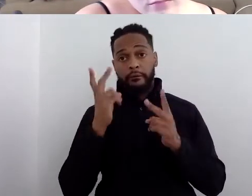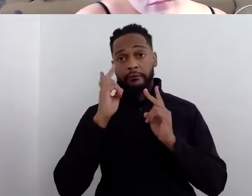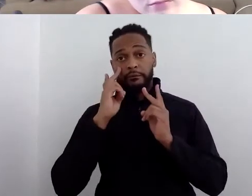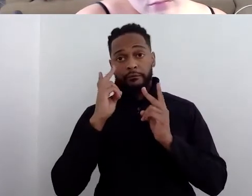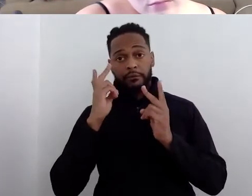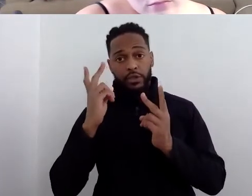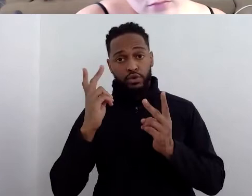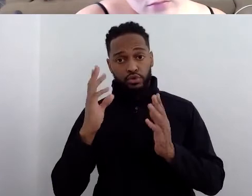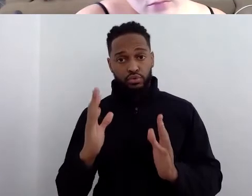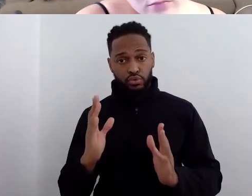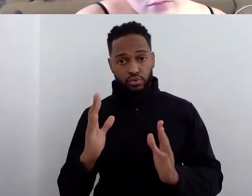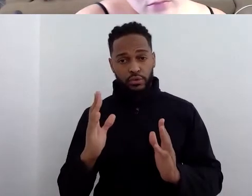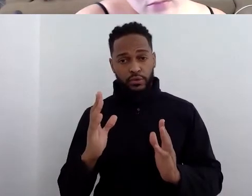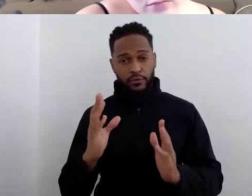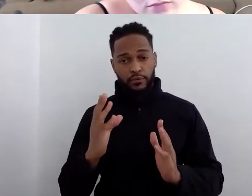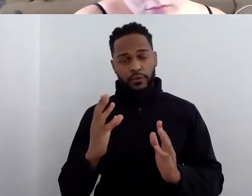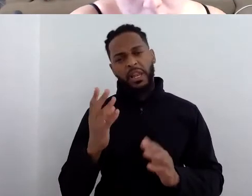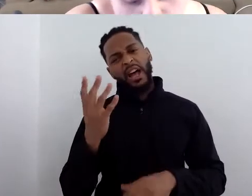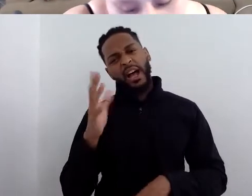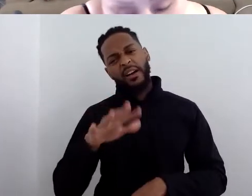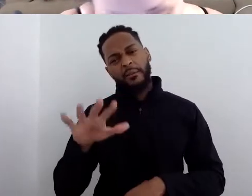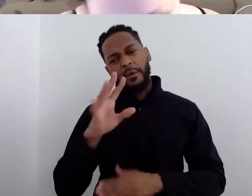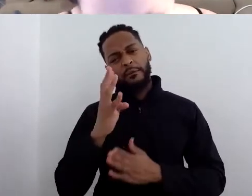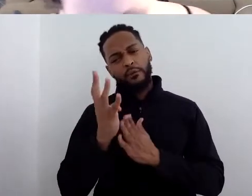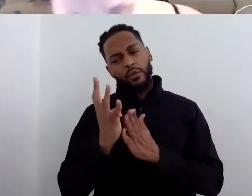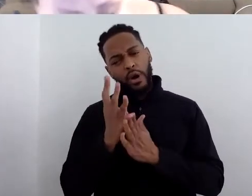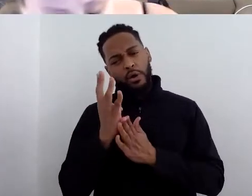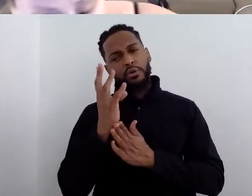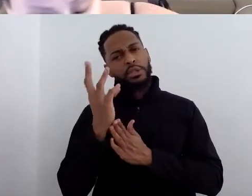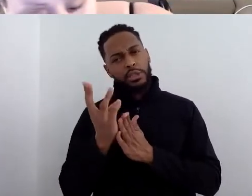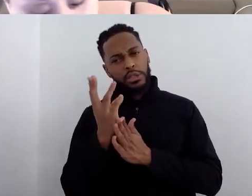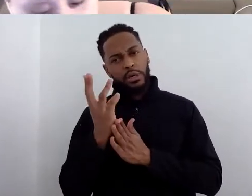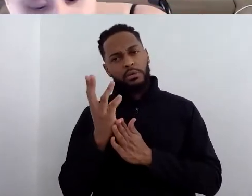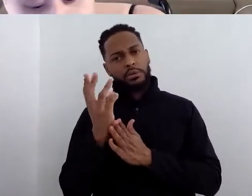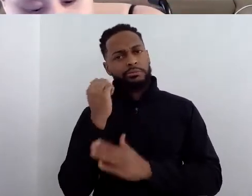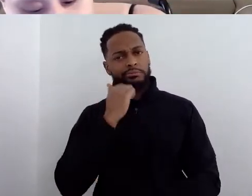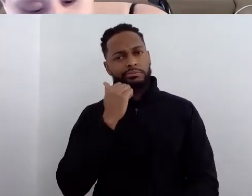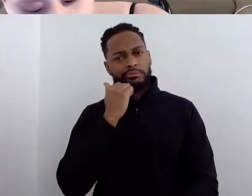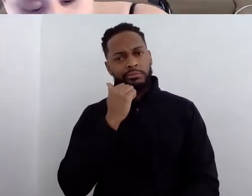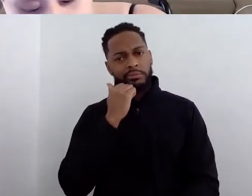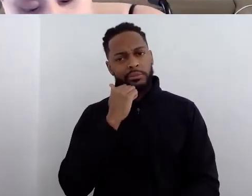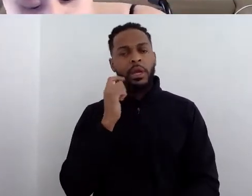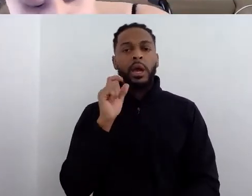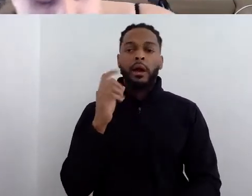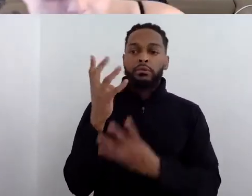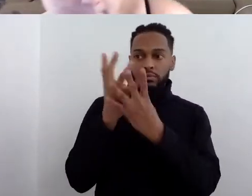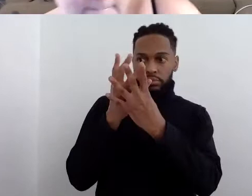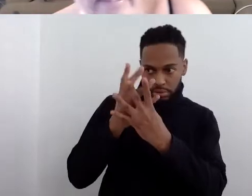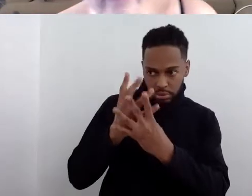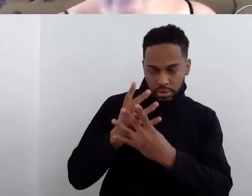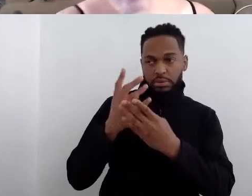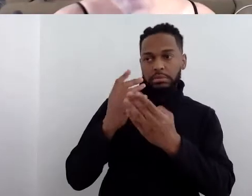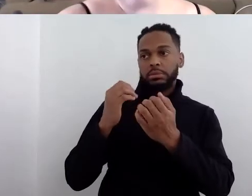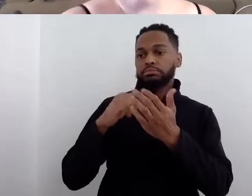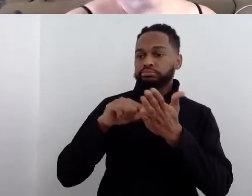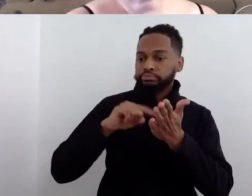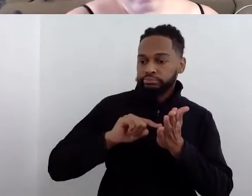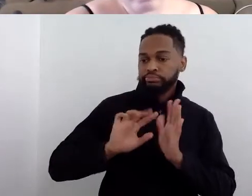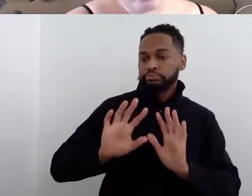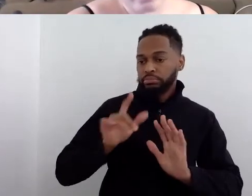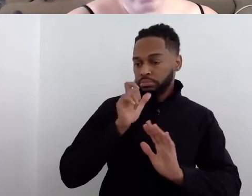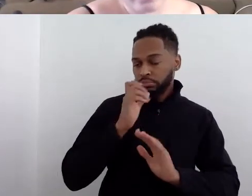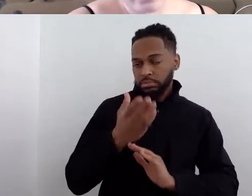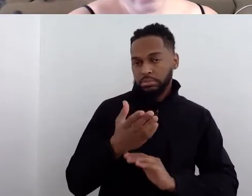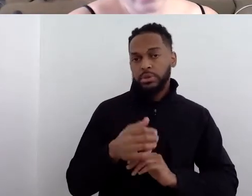for several hours, 4 to 6 hours a day. They have to be screened and checked in. So you could have, say,